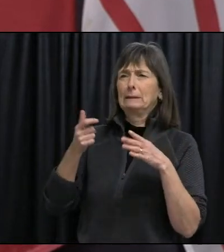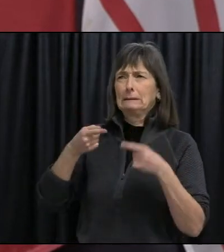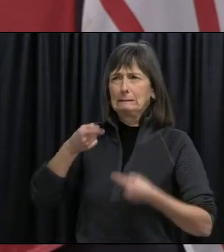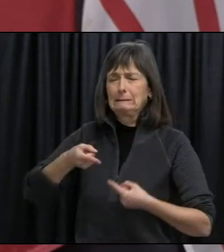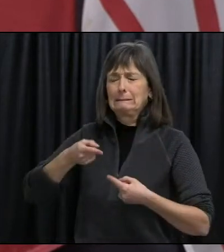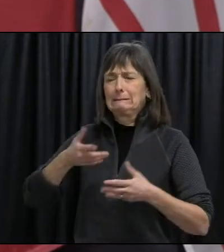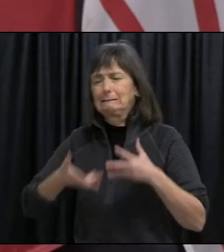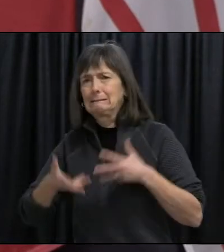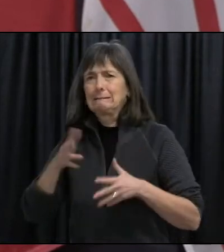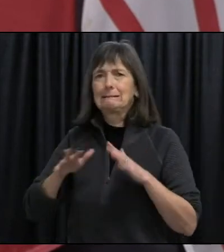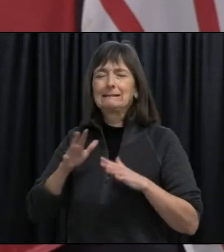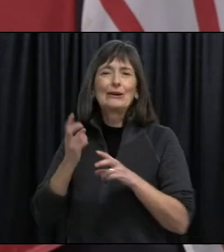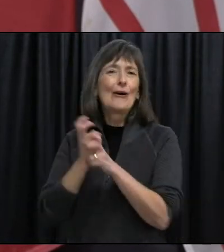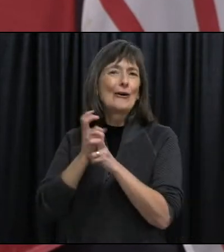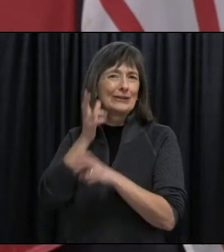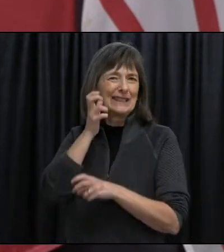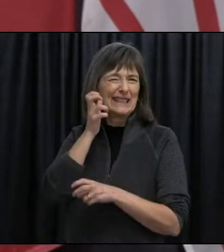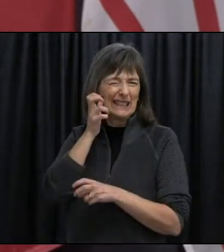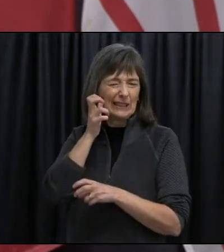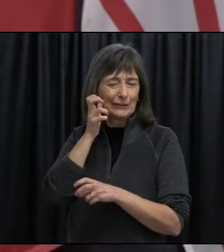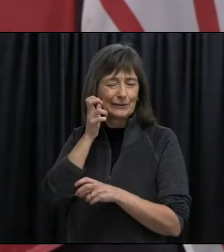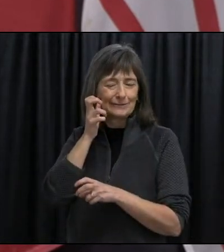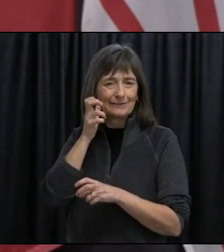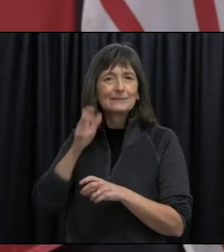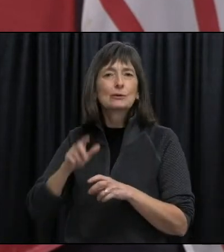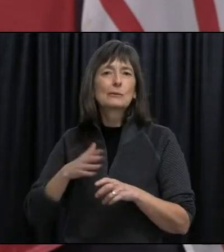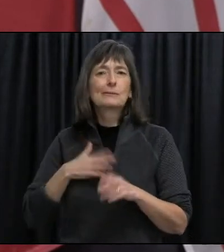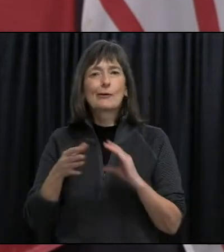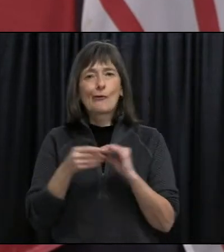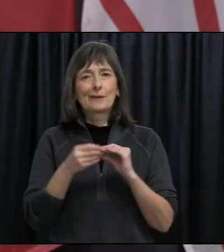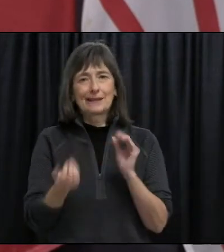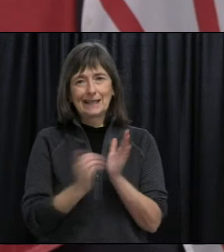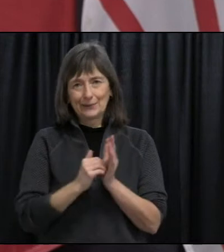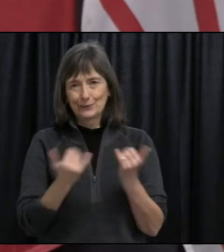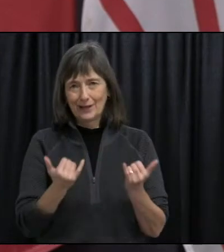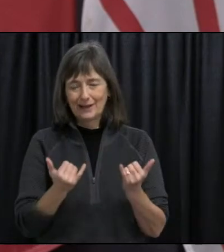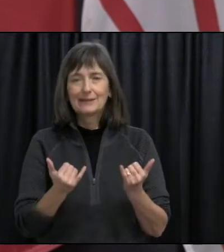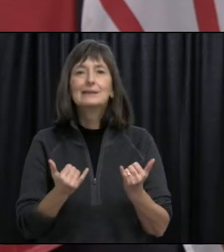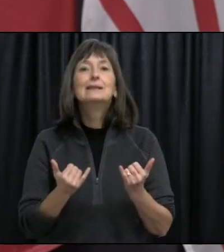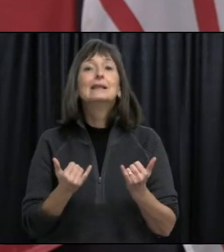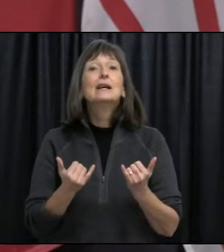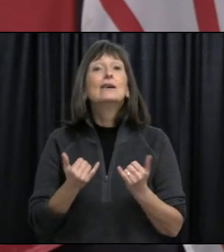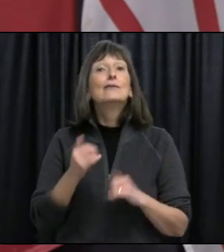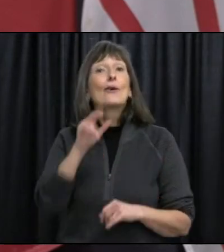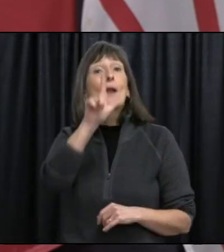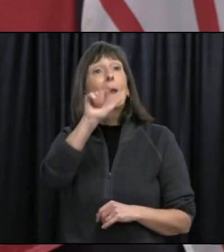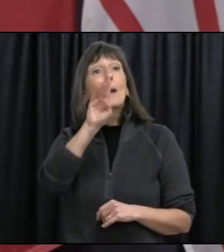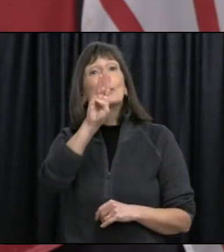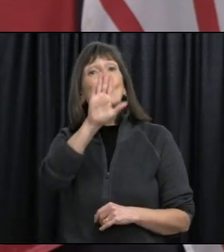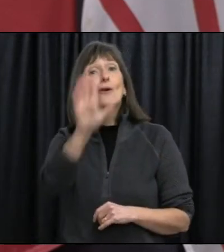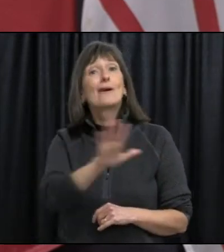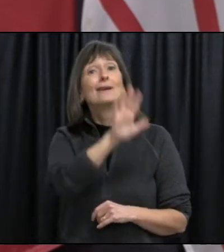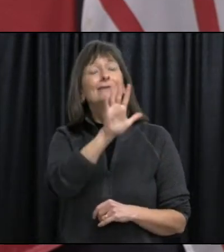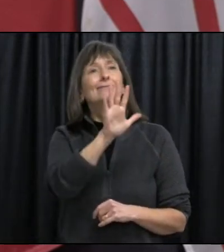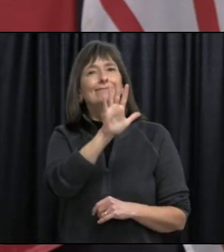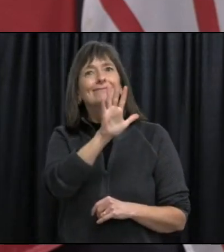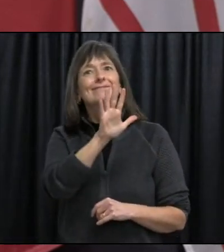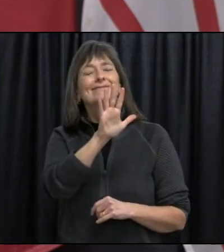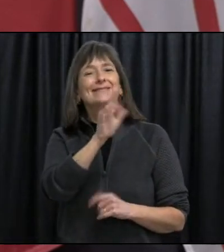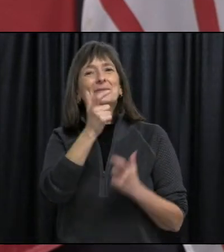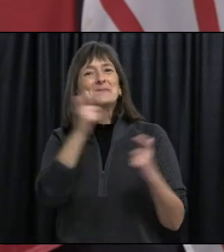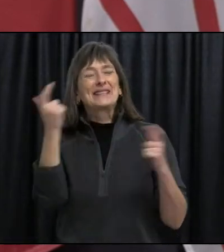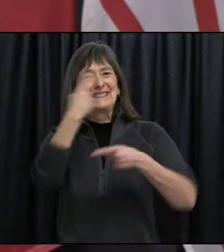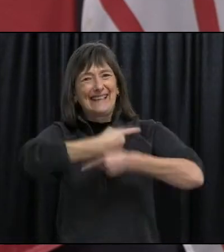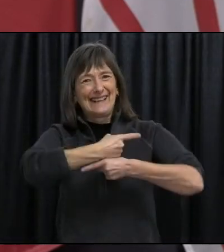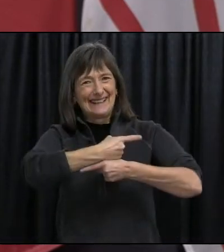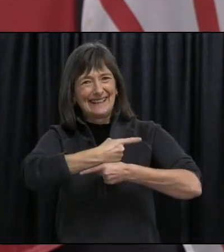big feedback here in the room as during my opening comments, but it's a big day for the big land, and this is a positive day for Newfoundland